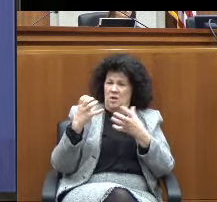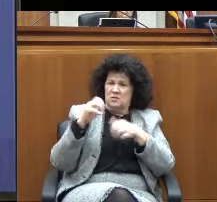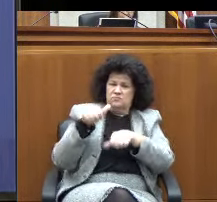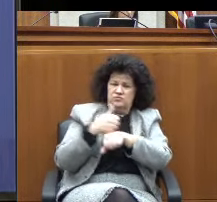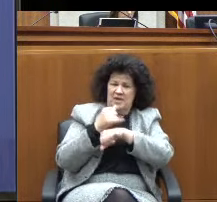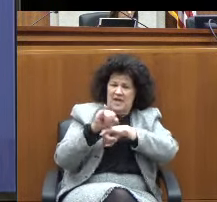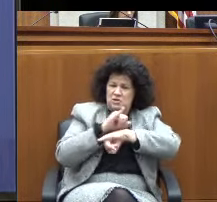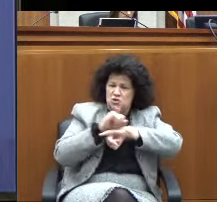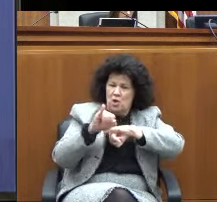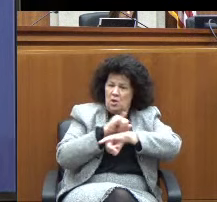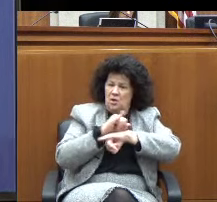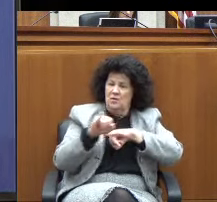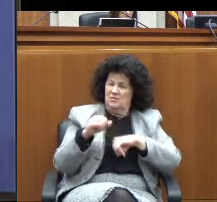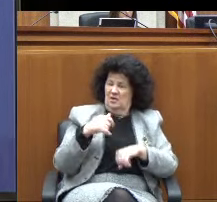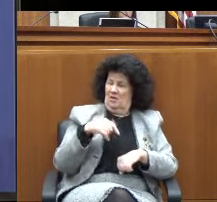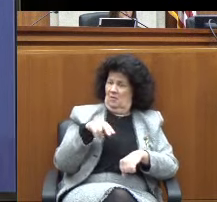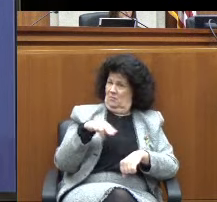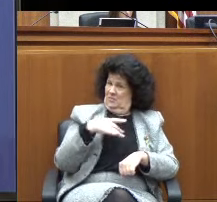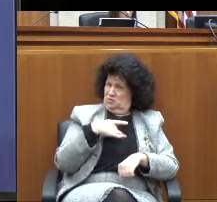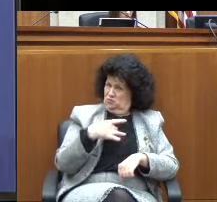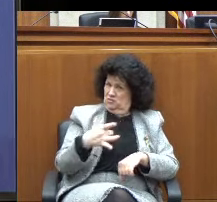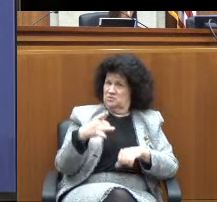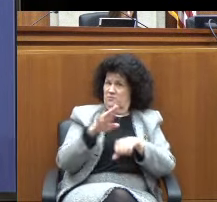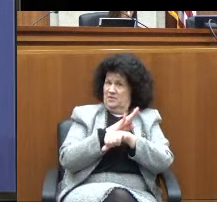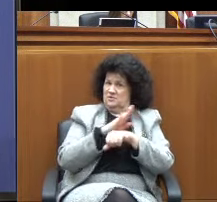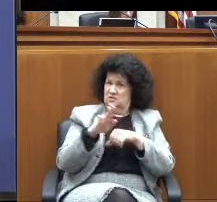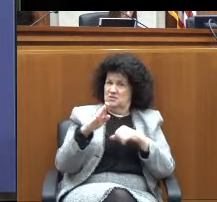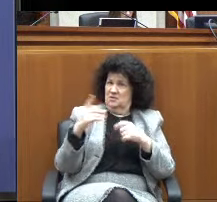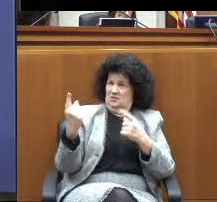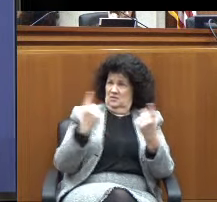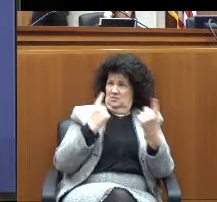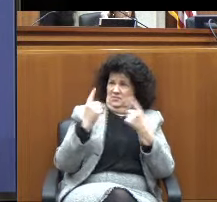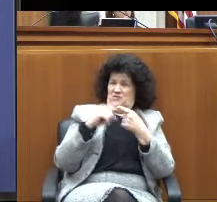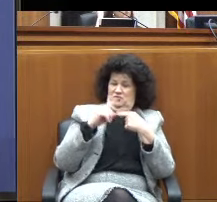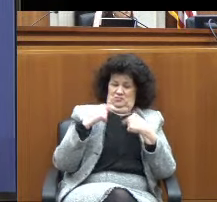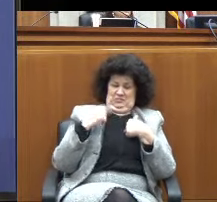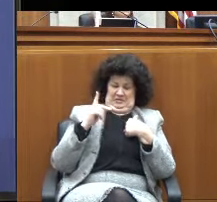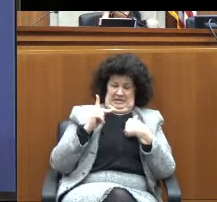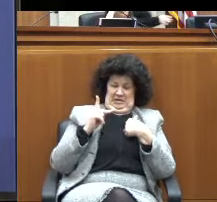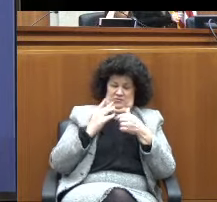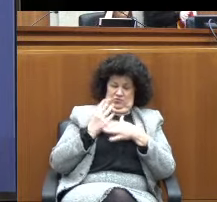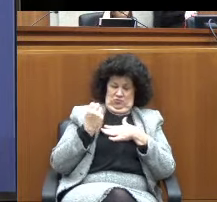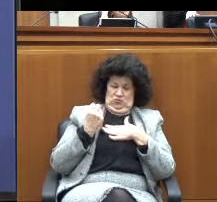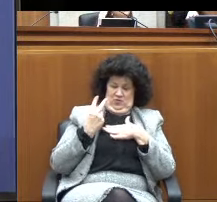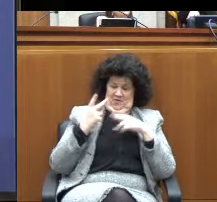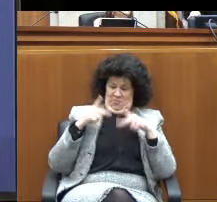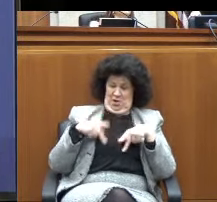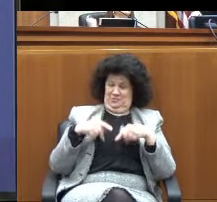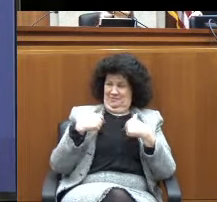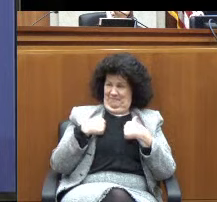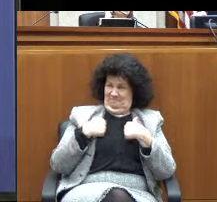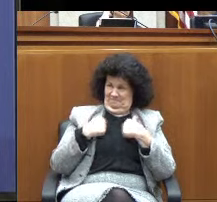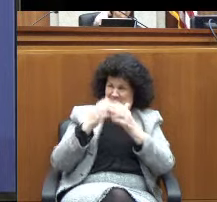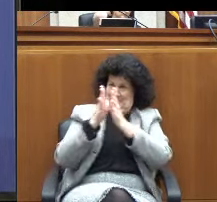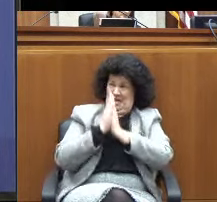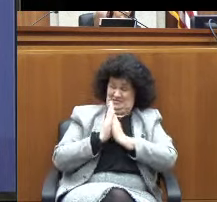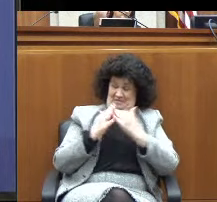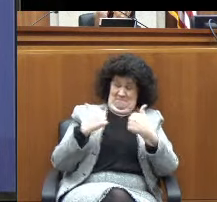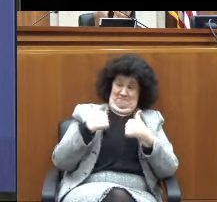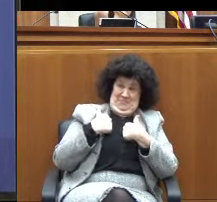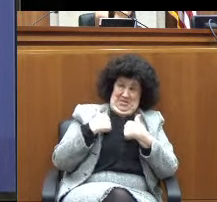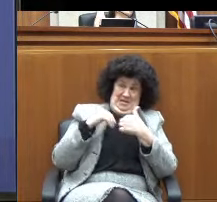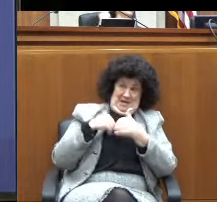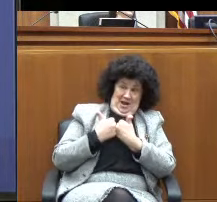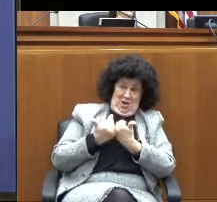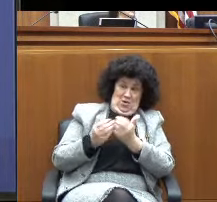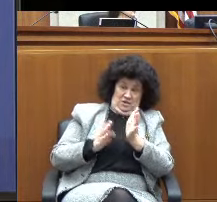that you had people from the business profession coming through a K-12 person asking, how do we get workforce